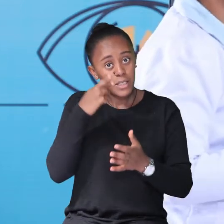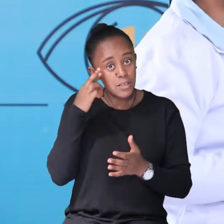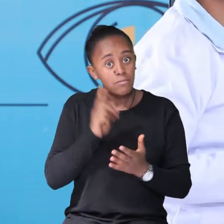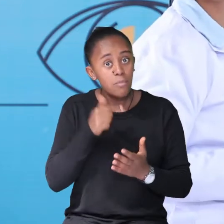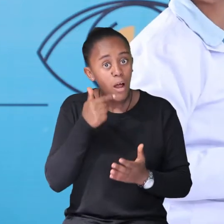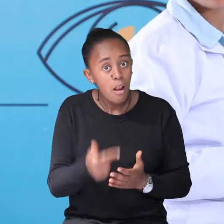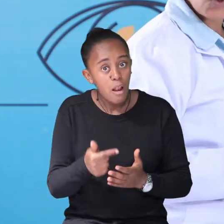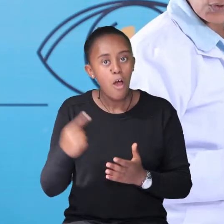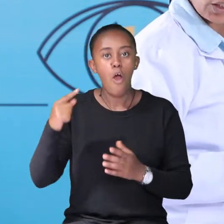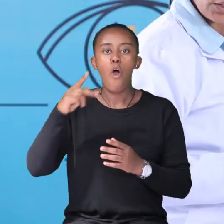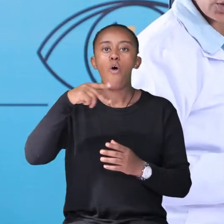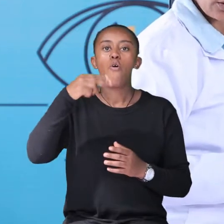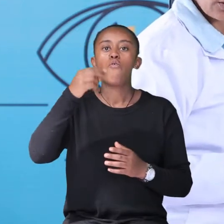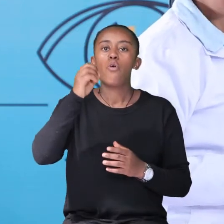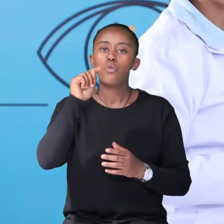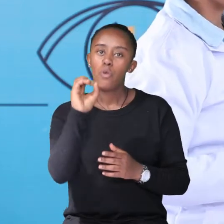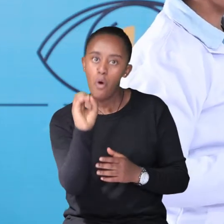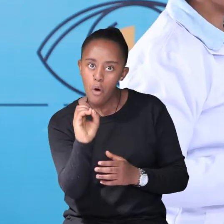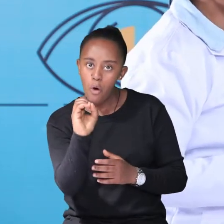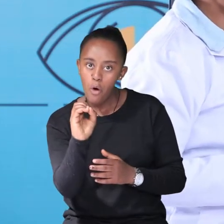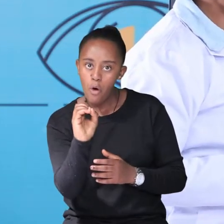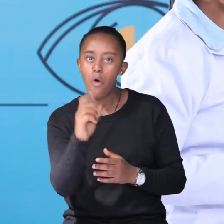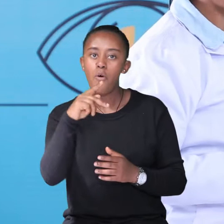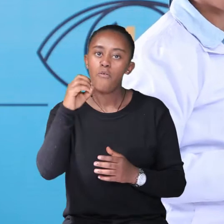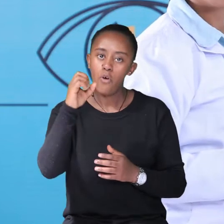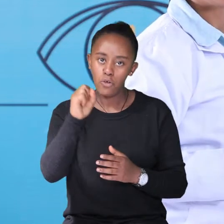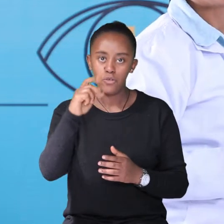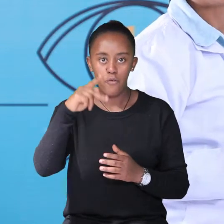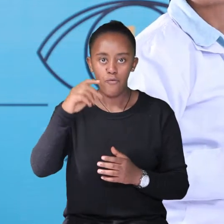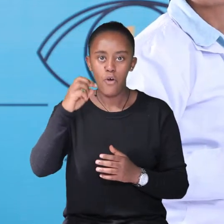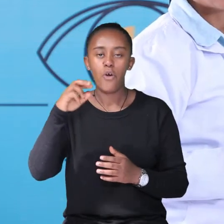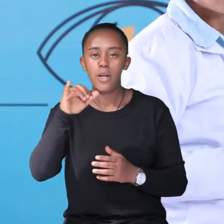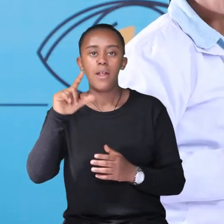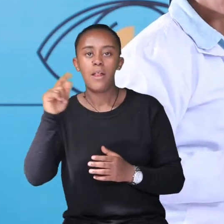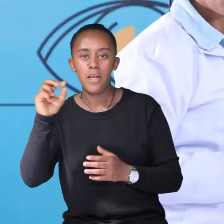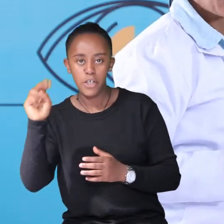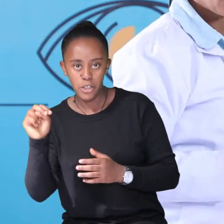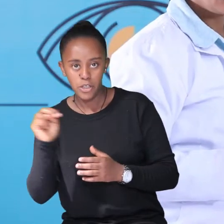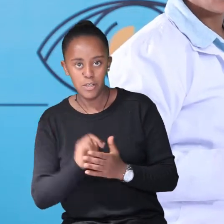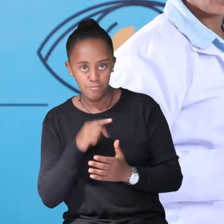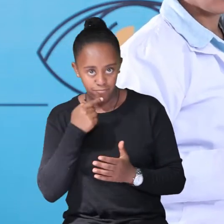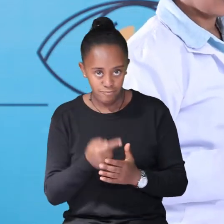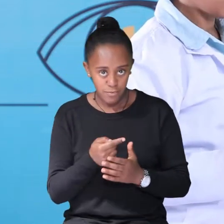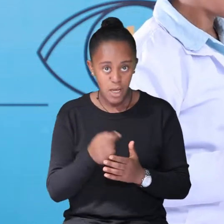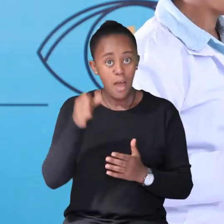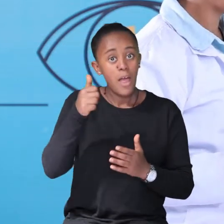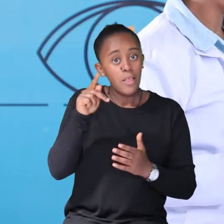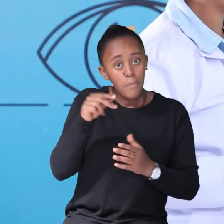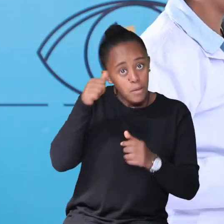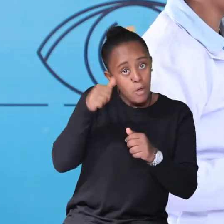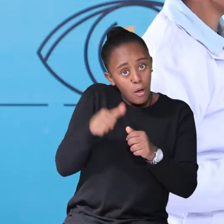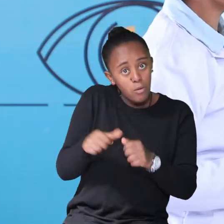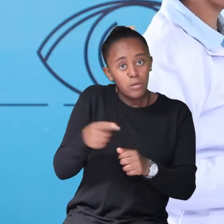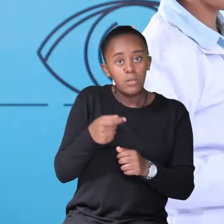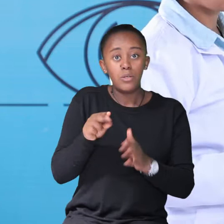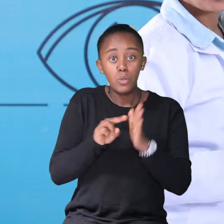as photophosphorylation. If you remember, when we talk about ATP formation in the beginning of